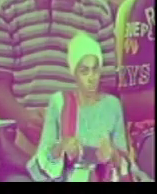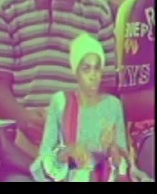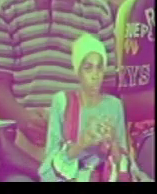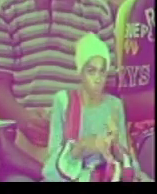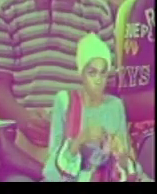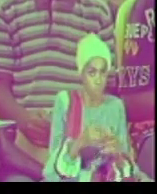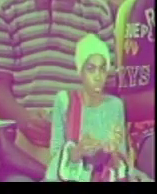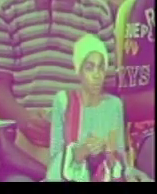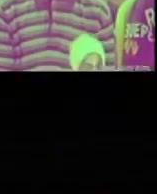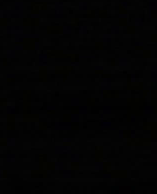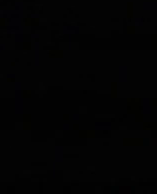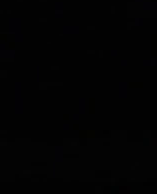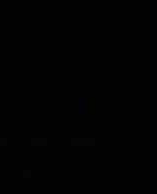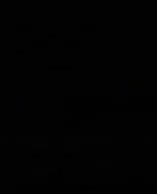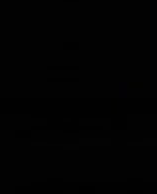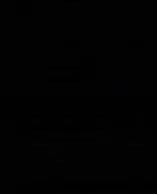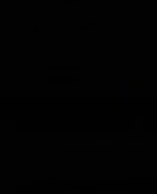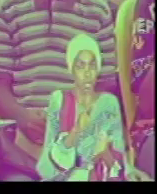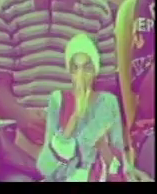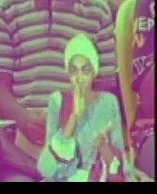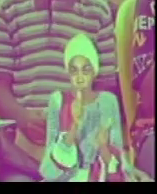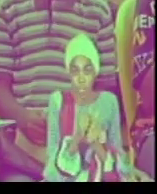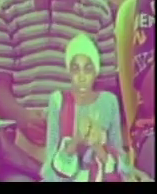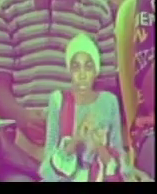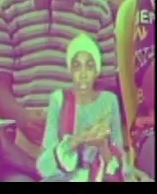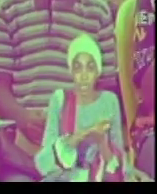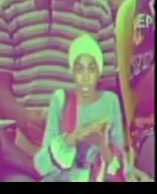clean purpose. Because remember,